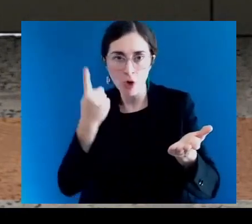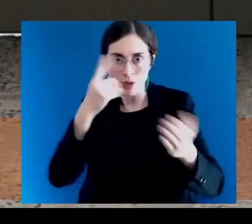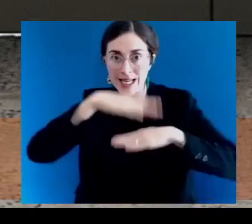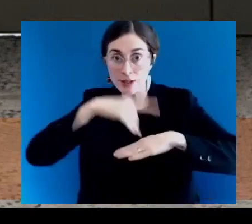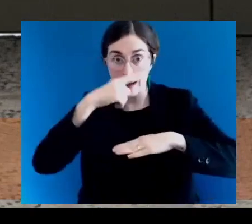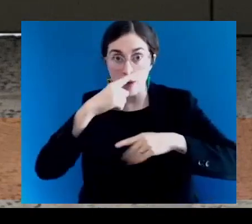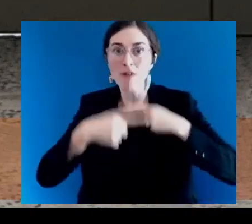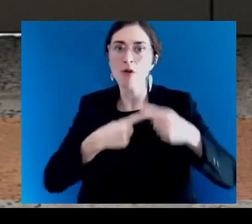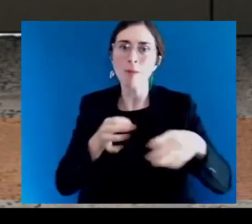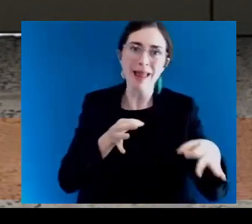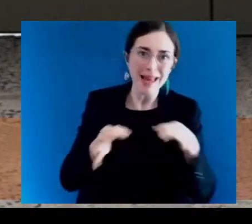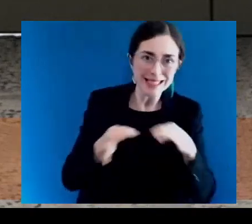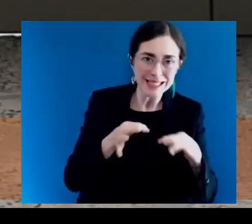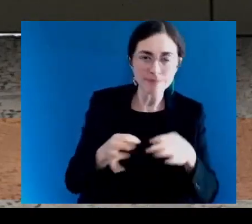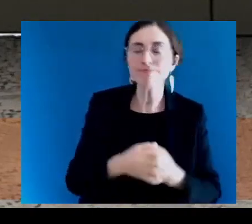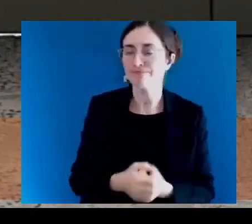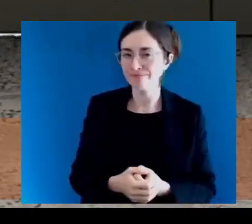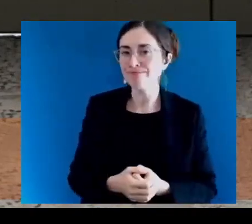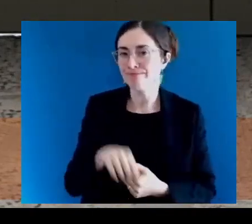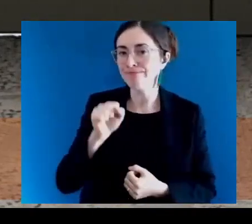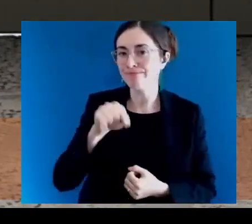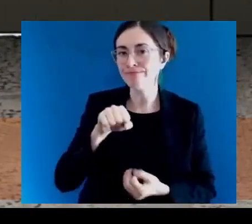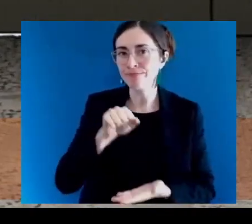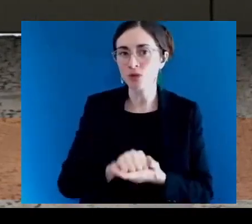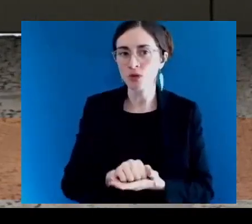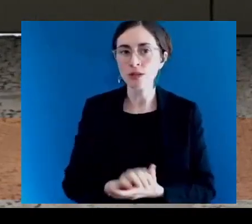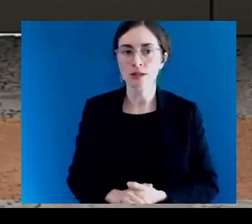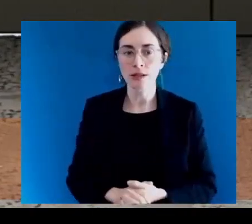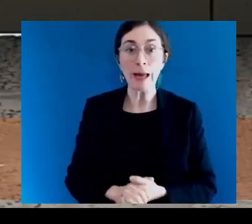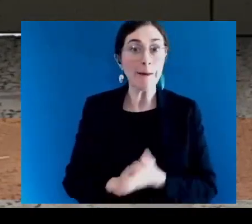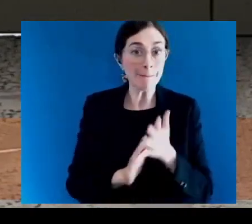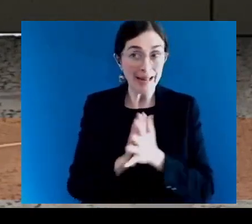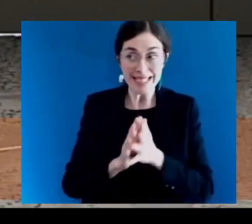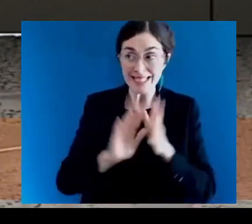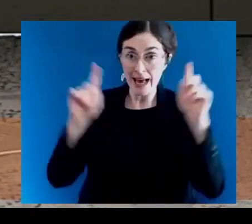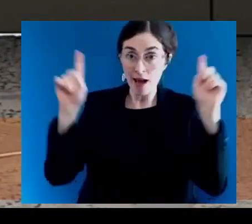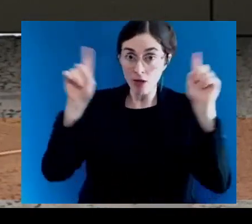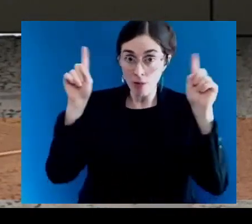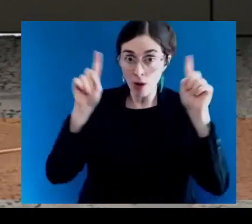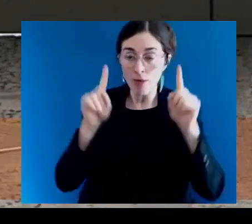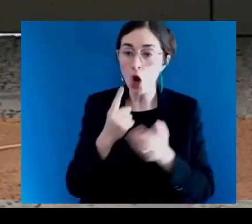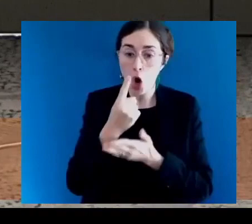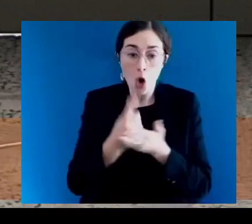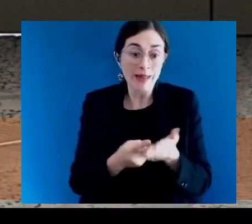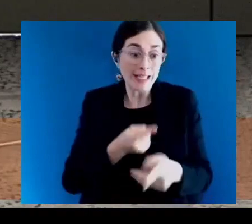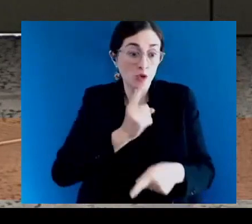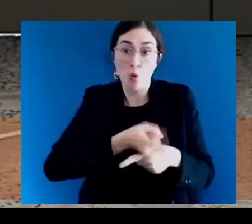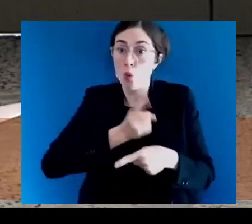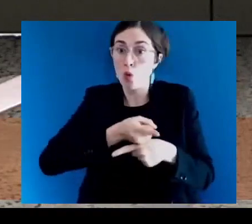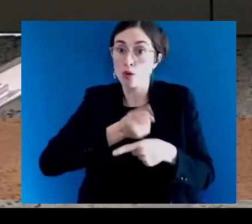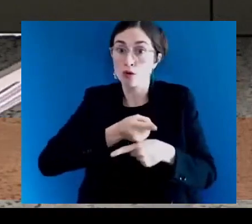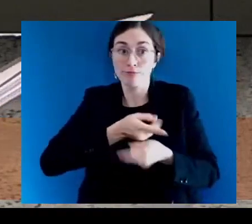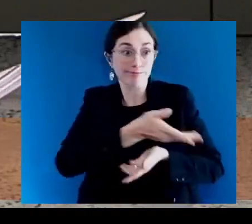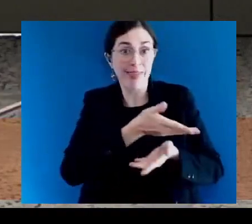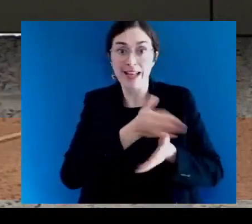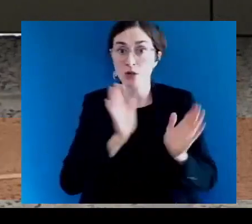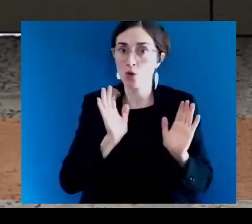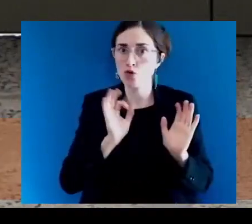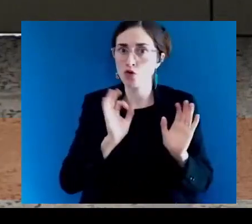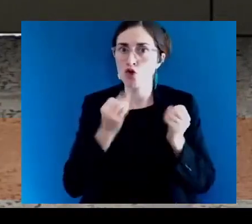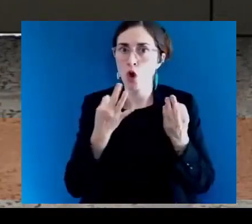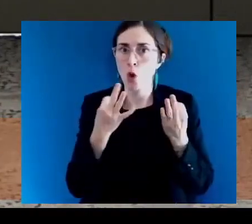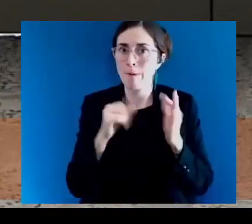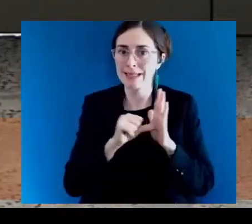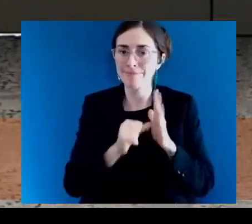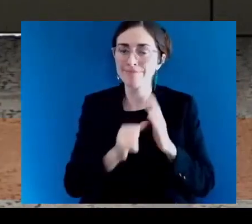right. So the limit of it at the moment is conversations. Yes.